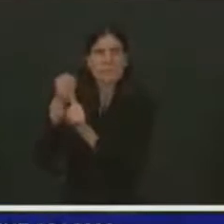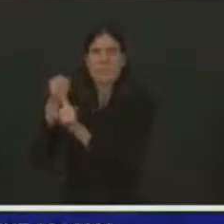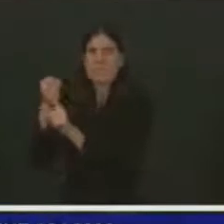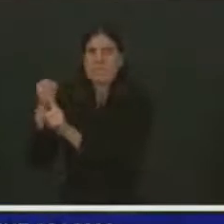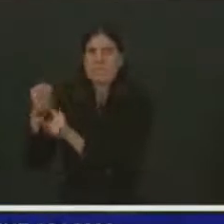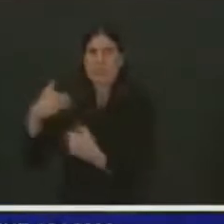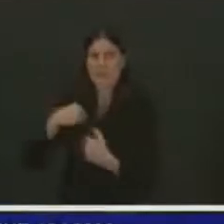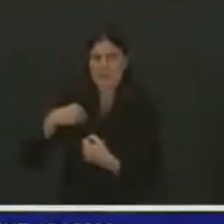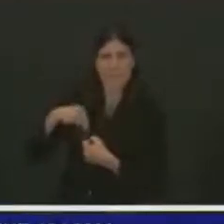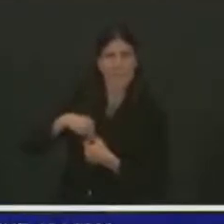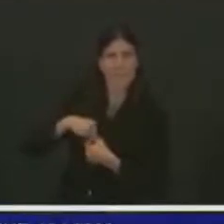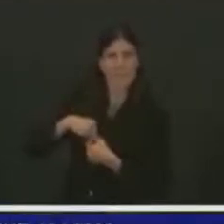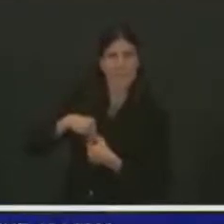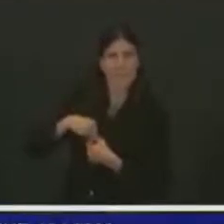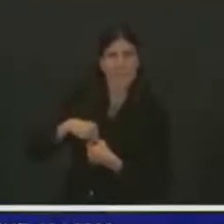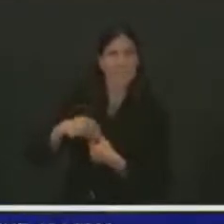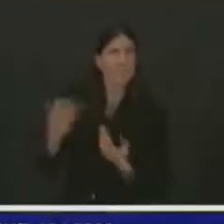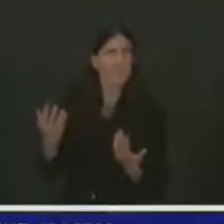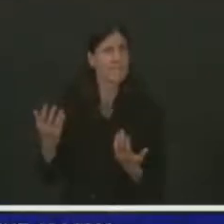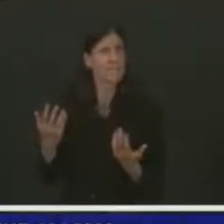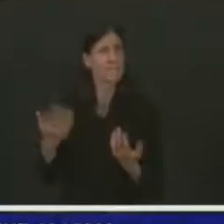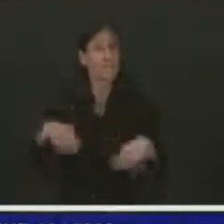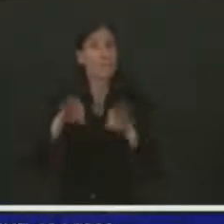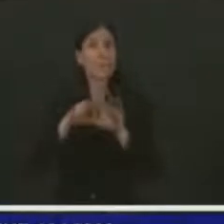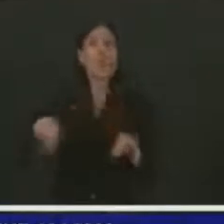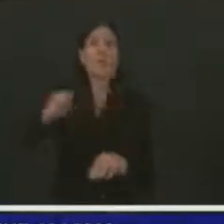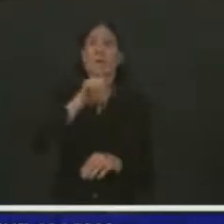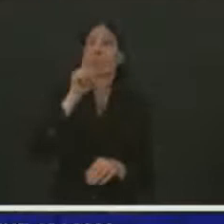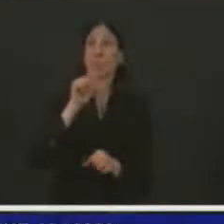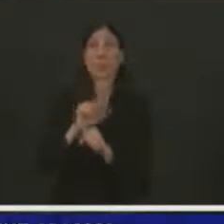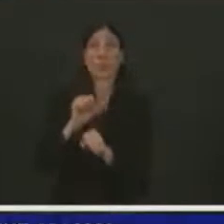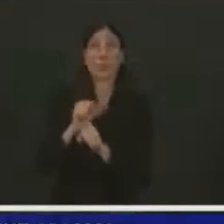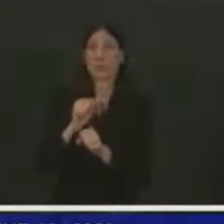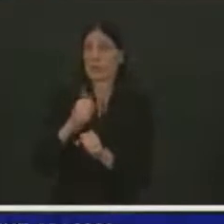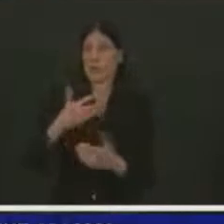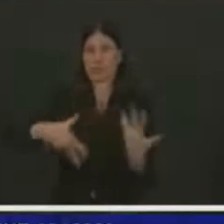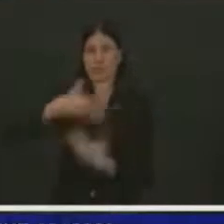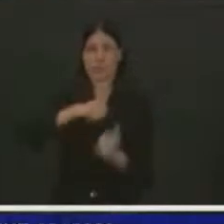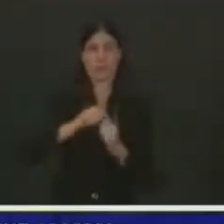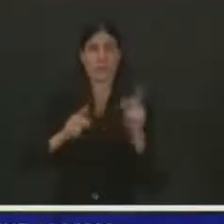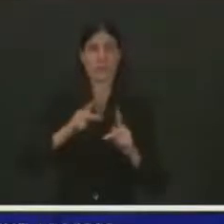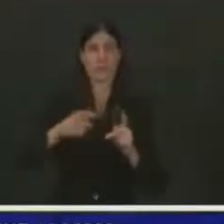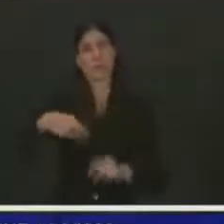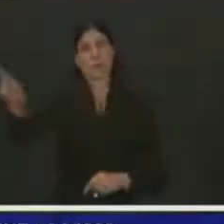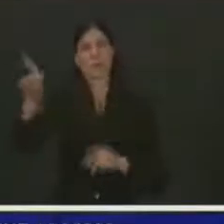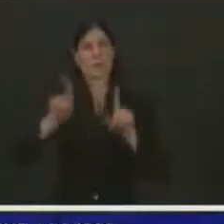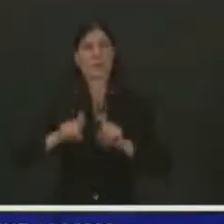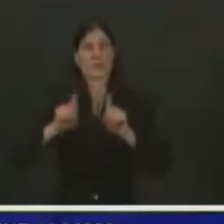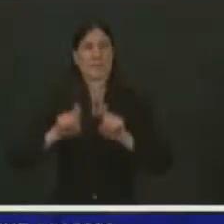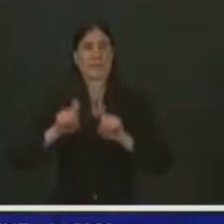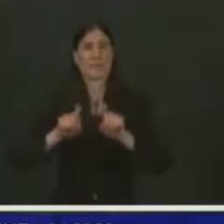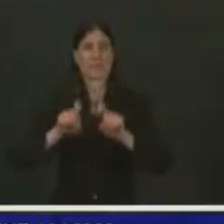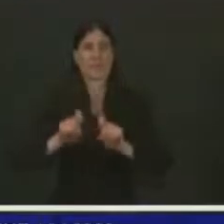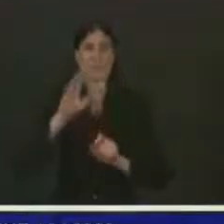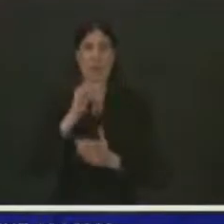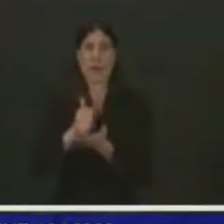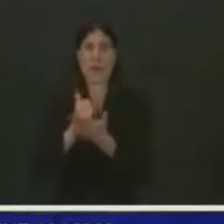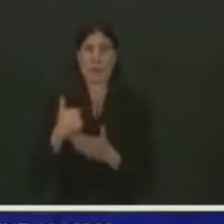who are high contact workers and doing a good job in providing services throughout the state.